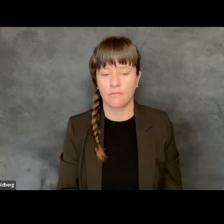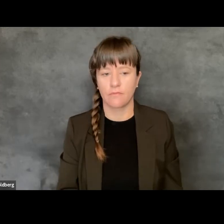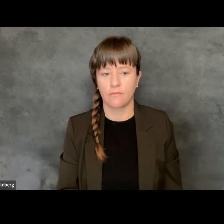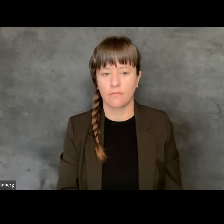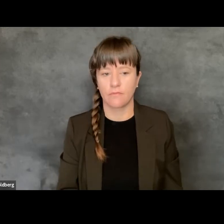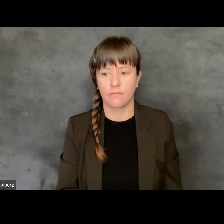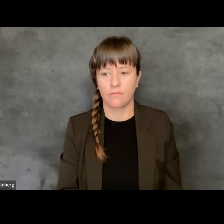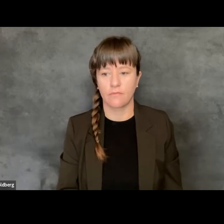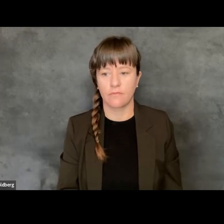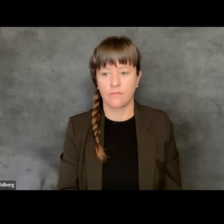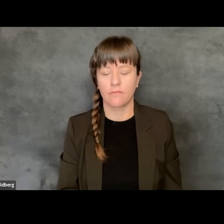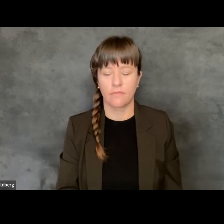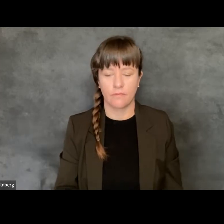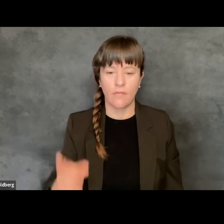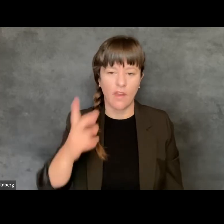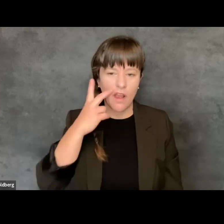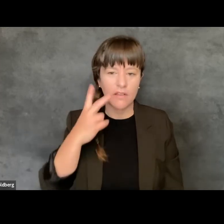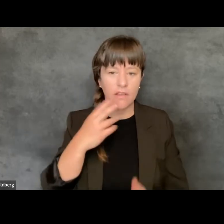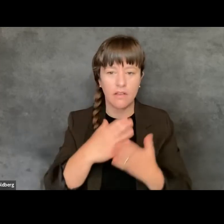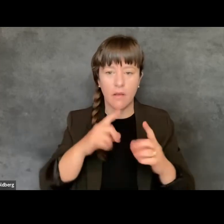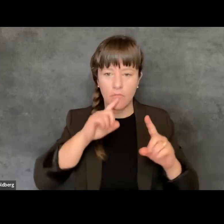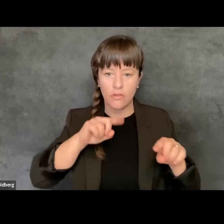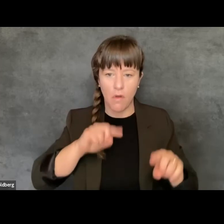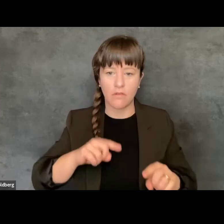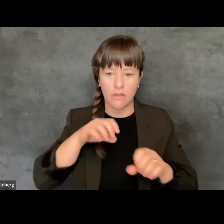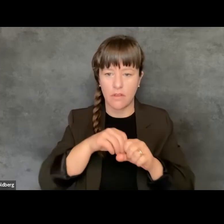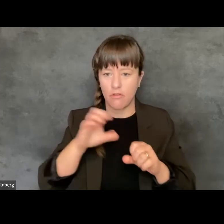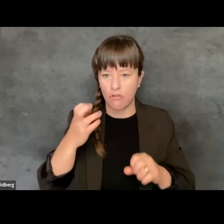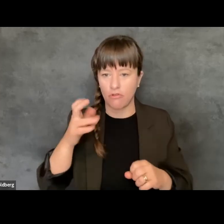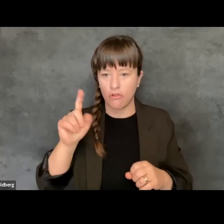Okay, so I see some responses in the chat. So I see from